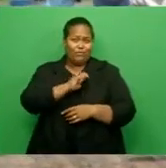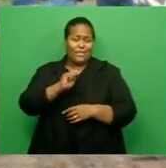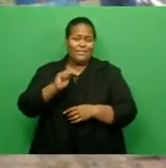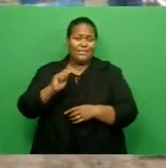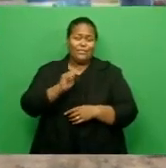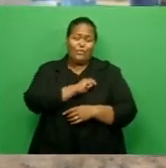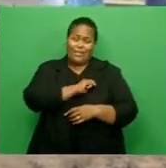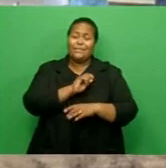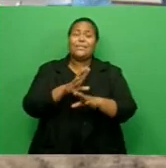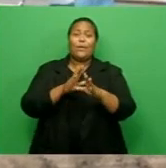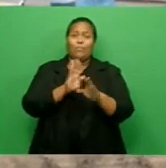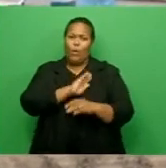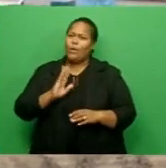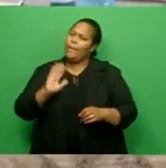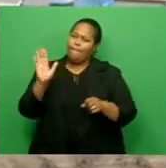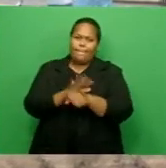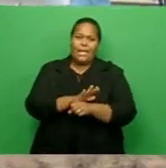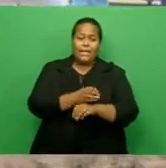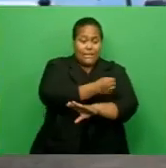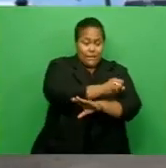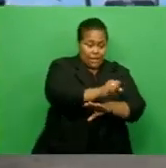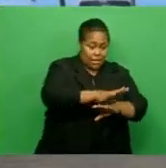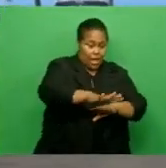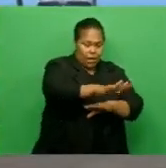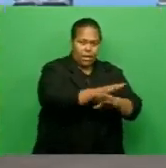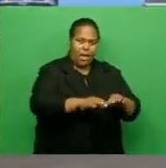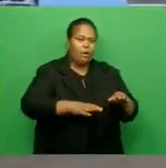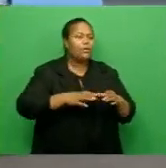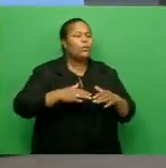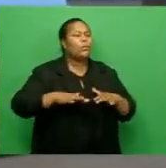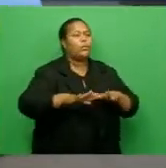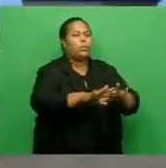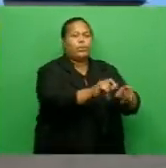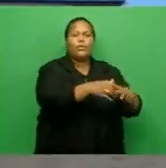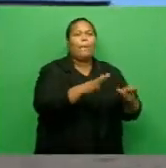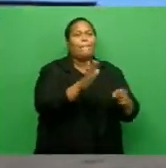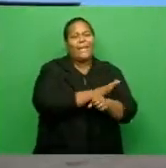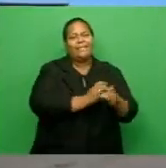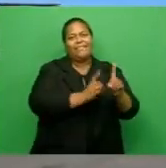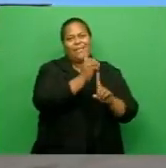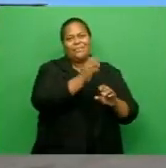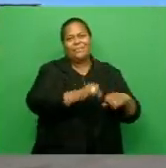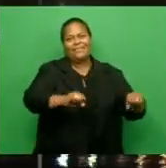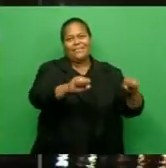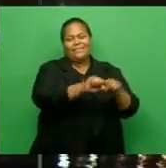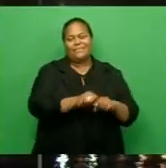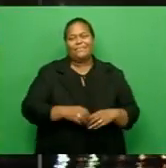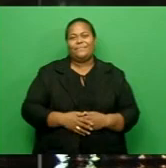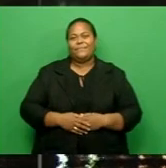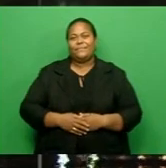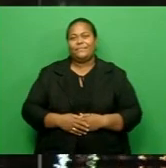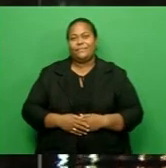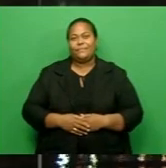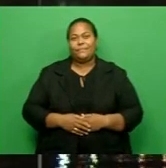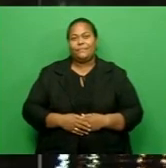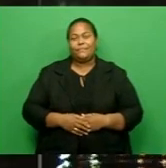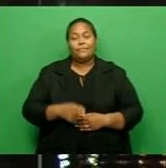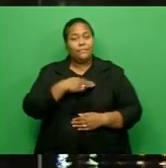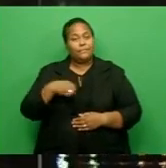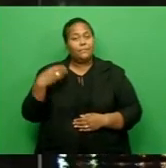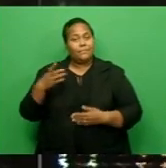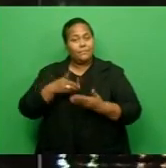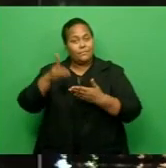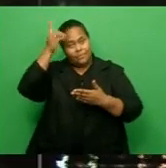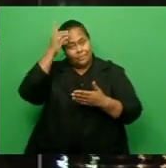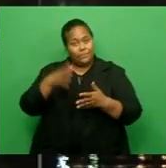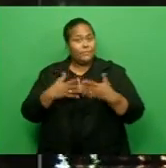foreshore area to create more space for development. Eleanor Tarangaivu, FBC News. The Minister for Education